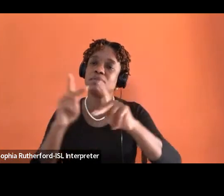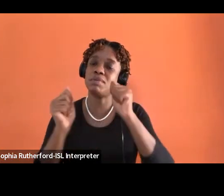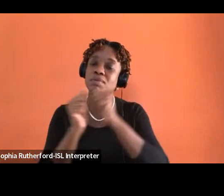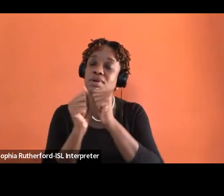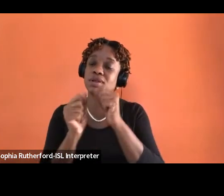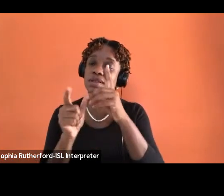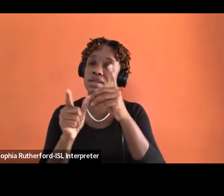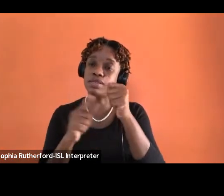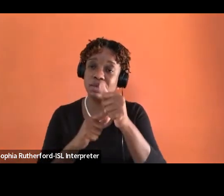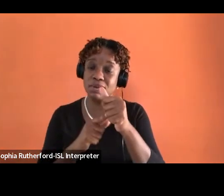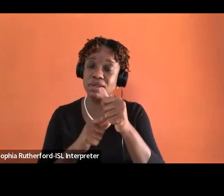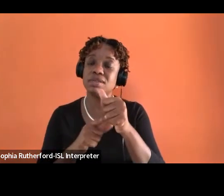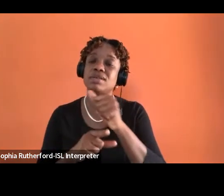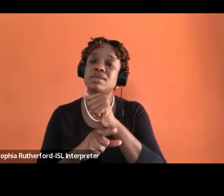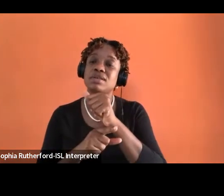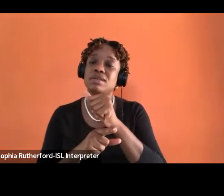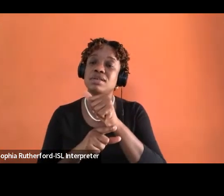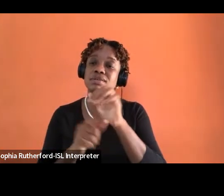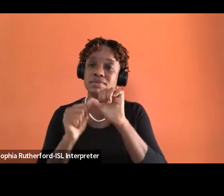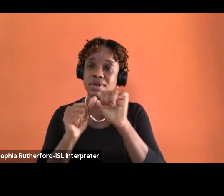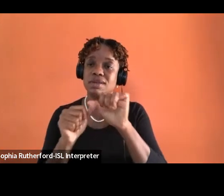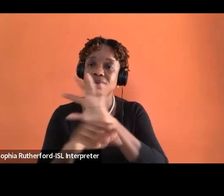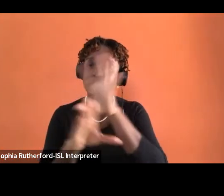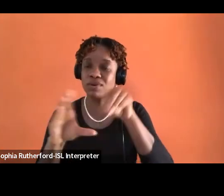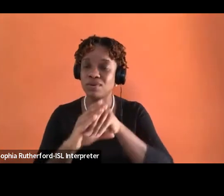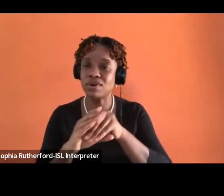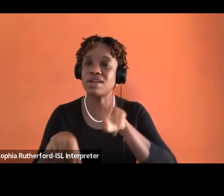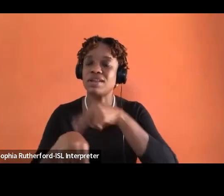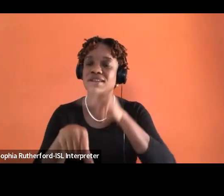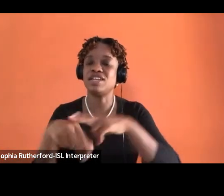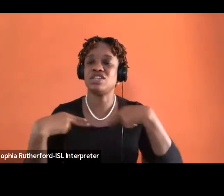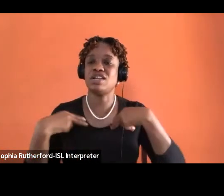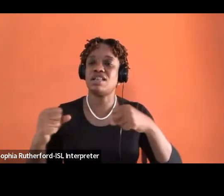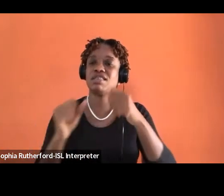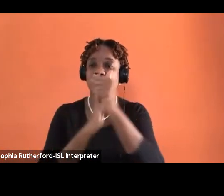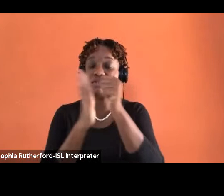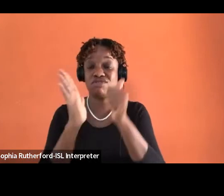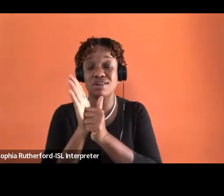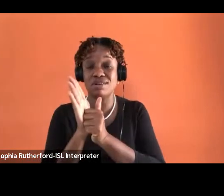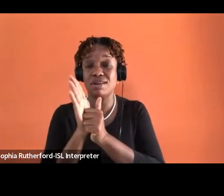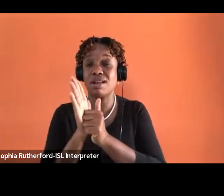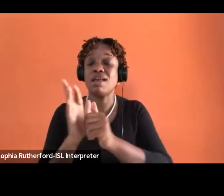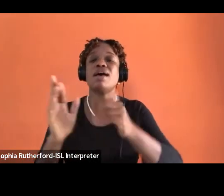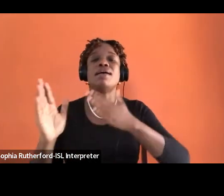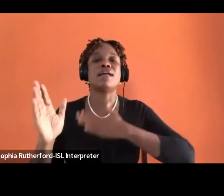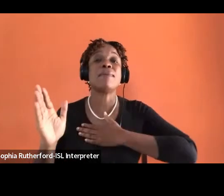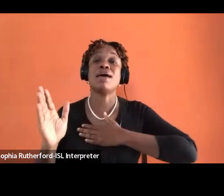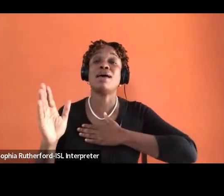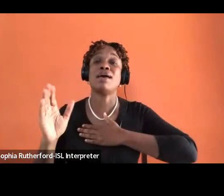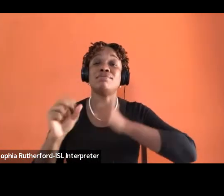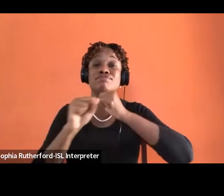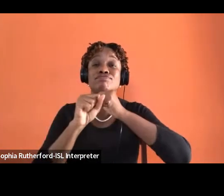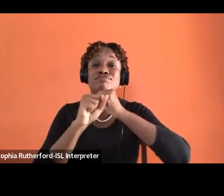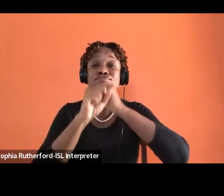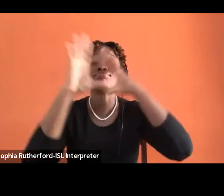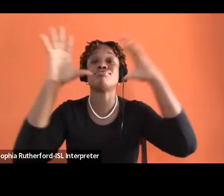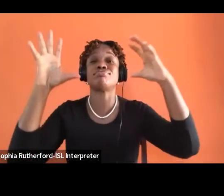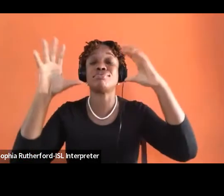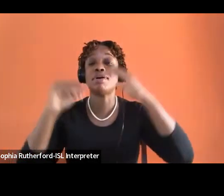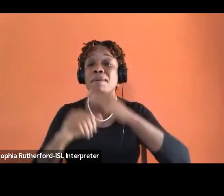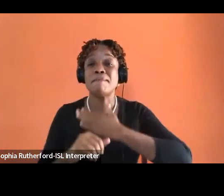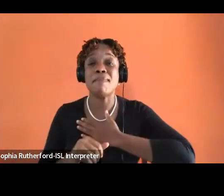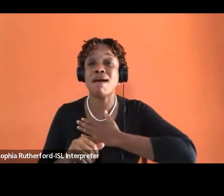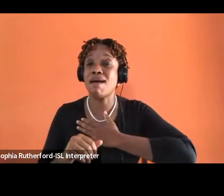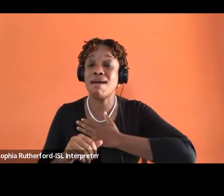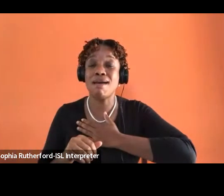agenda, existing policies need to be revised. This is my hope and my dream and my expectation and what it is that